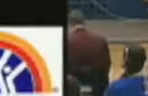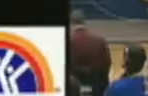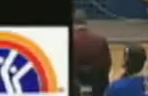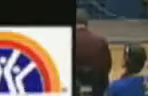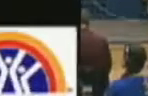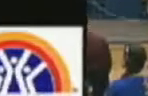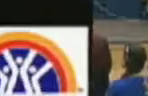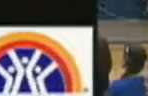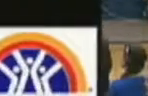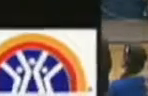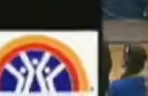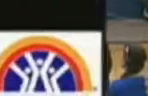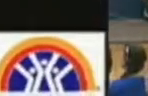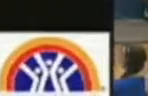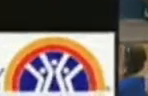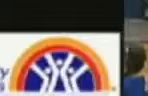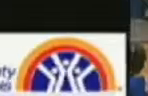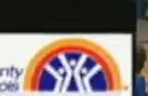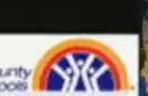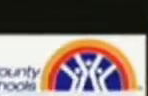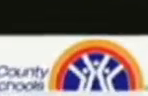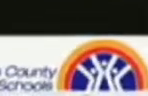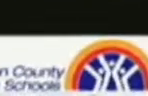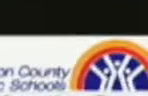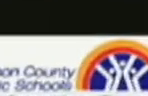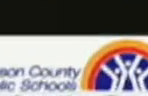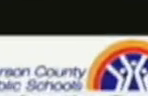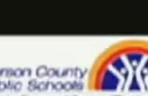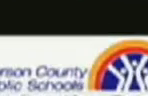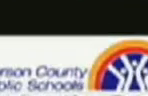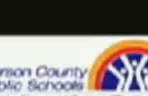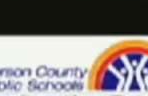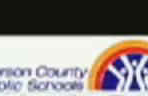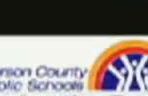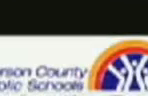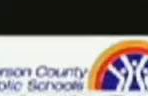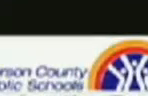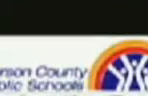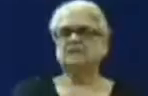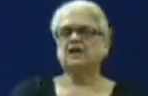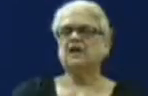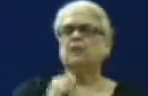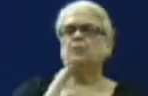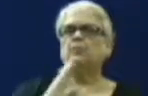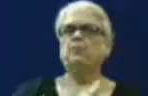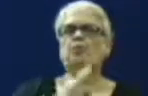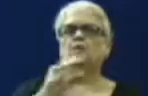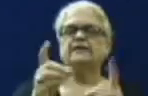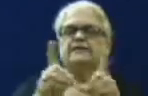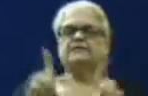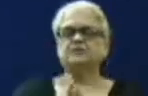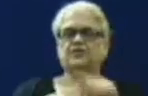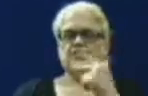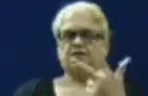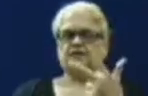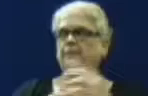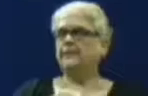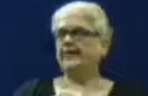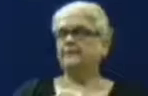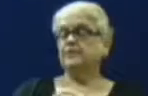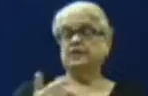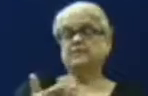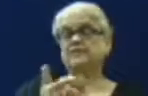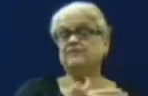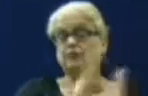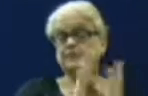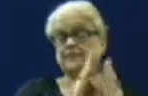everyone to Westport Middle School, apologize, in Board District 3. Prior to this meeting, board members toured the